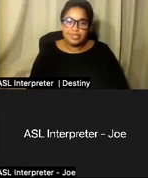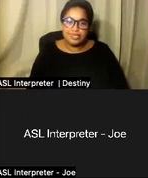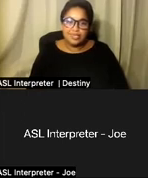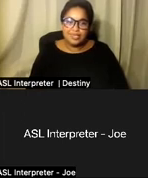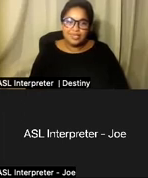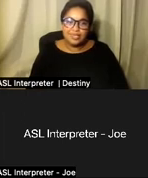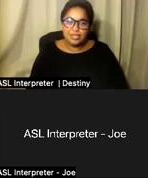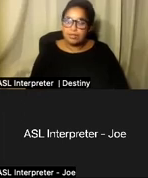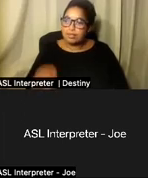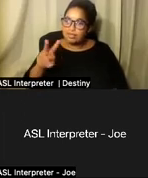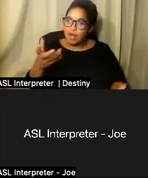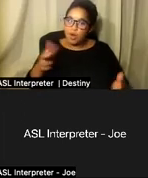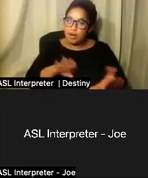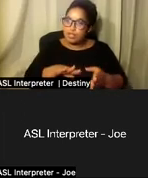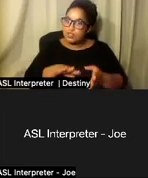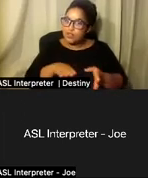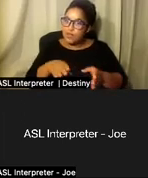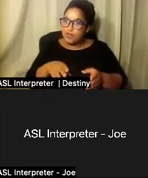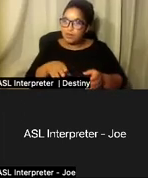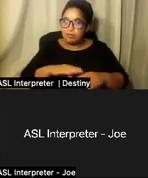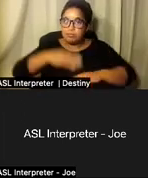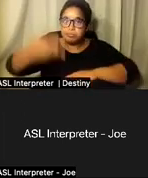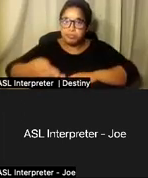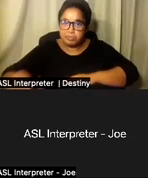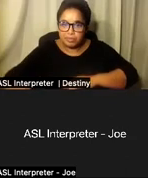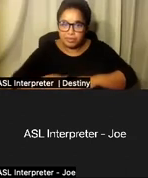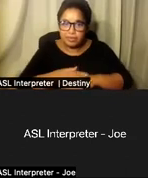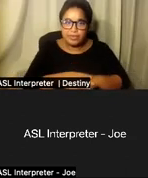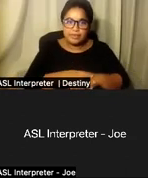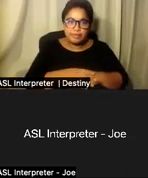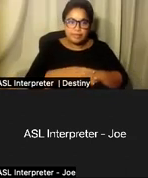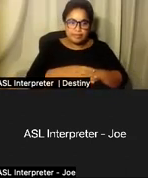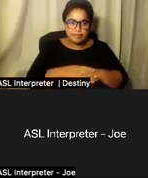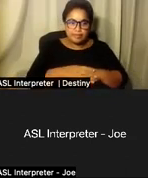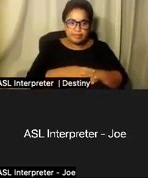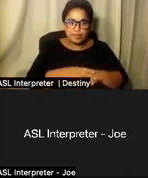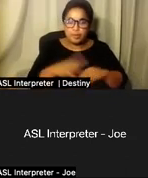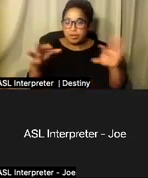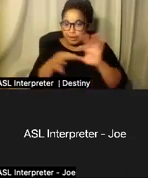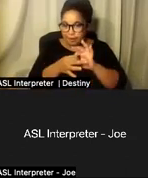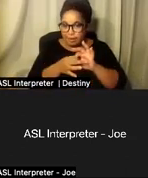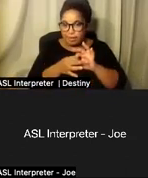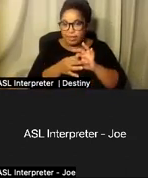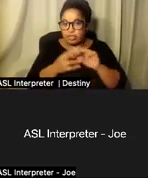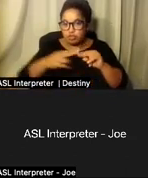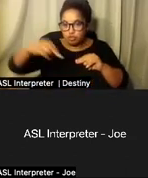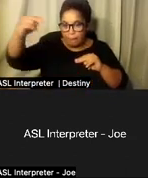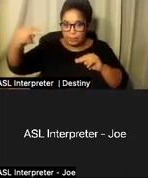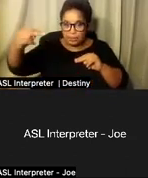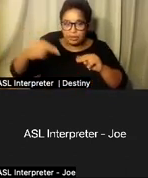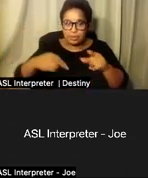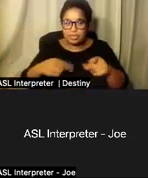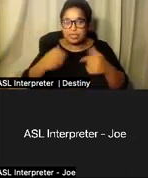Don't want my TV falling off the edge. So what we're gonna be doing using is these flexible nylon straps again. So here, let me show you these. This pack